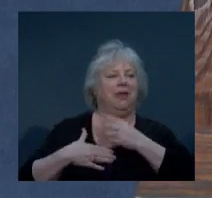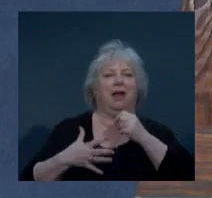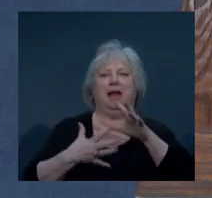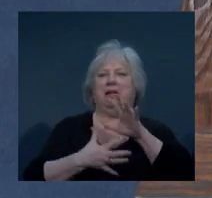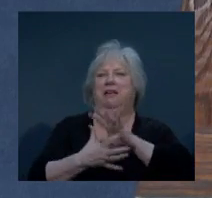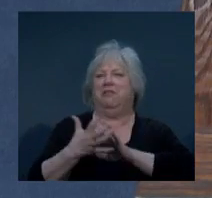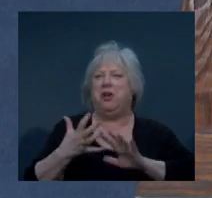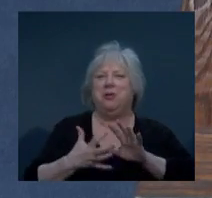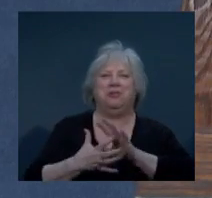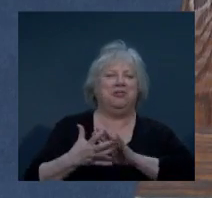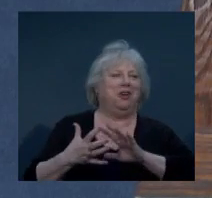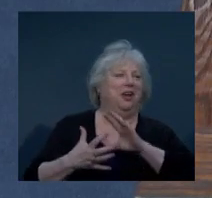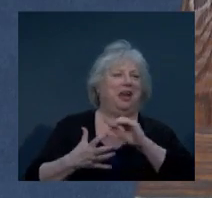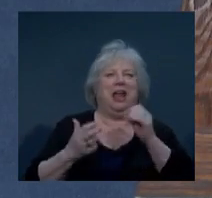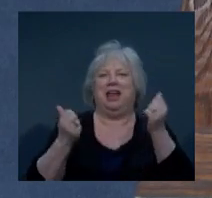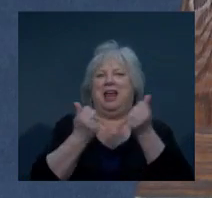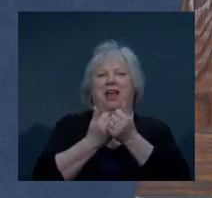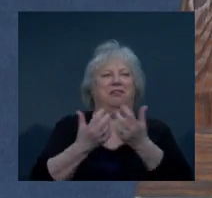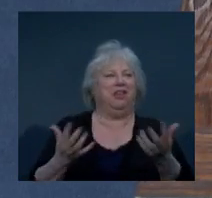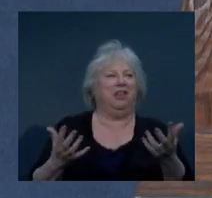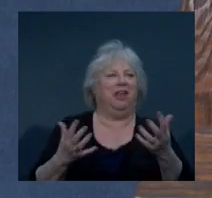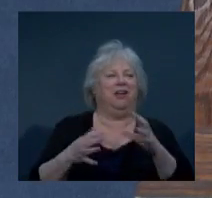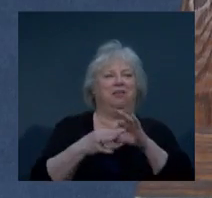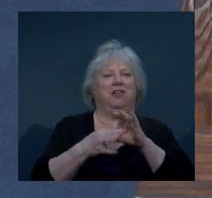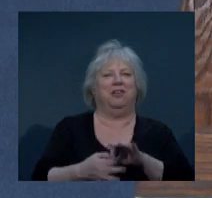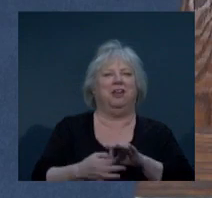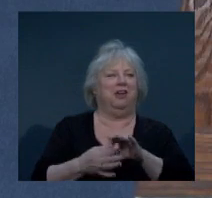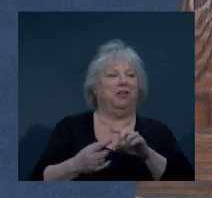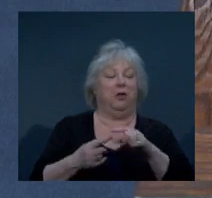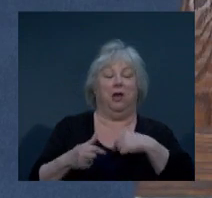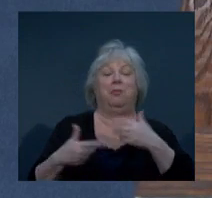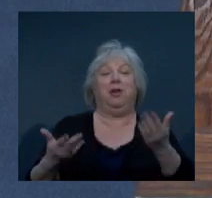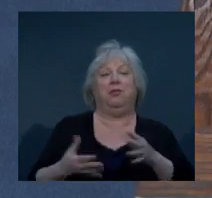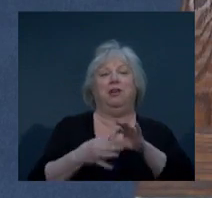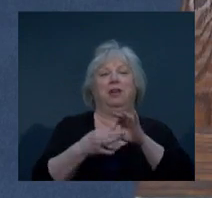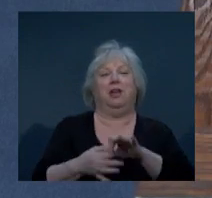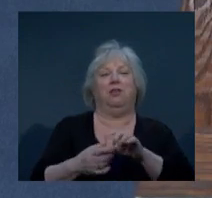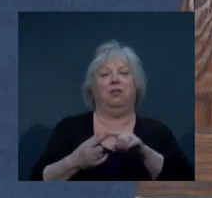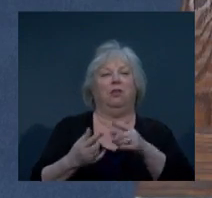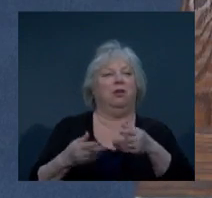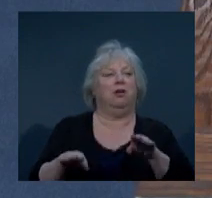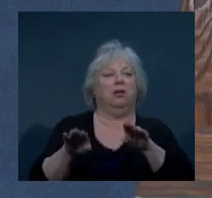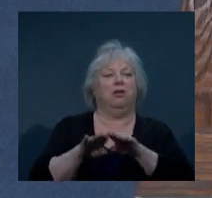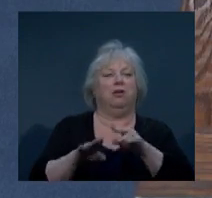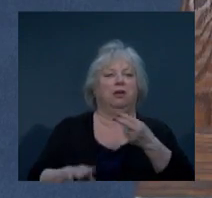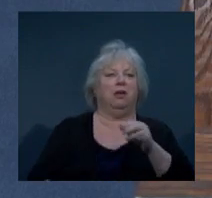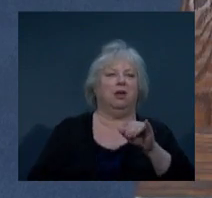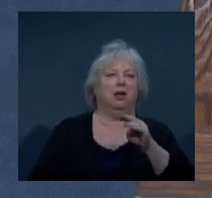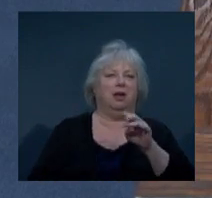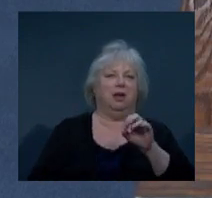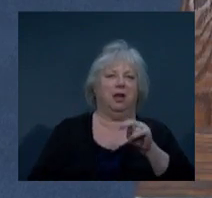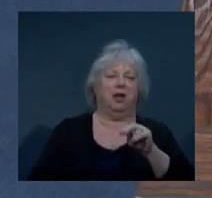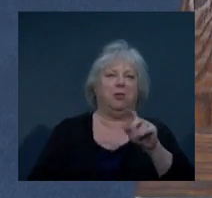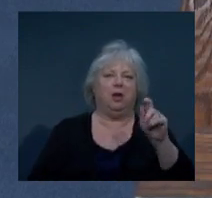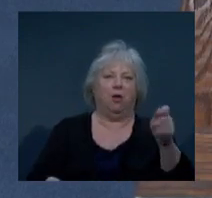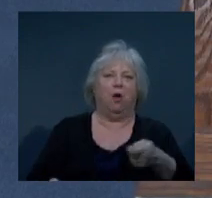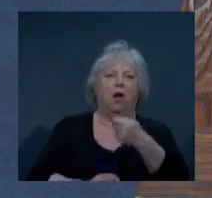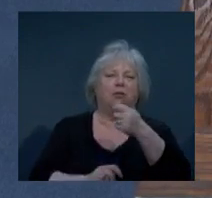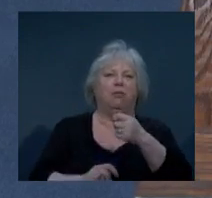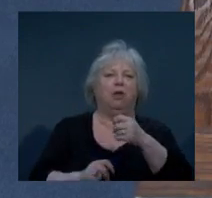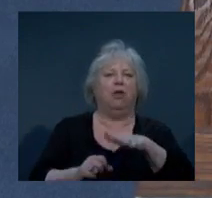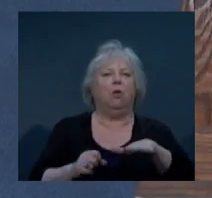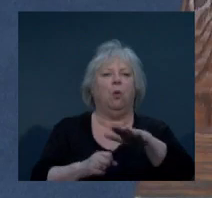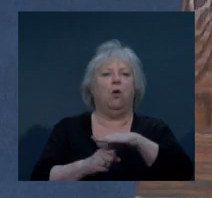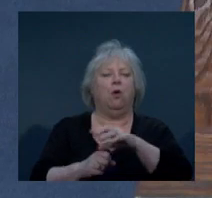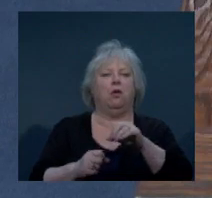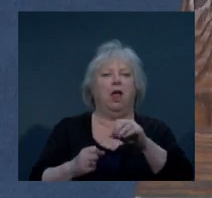confusing and everything in reference to. I'm here in reference to the closing of Hyman Golf Course and War